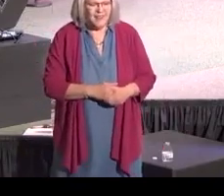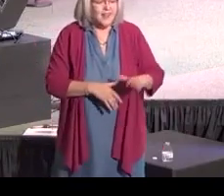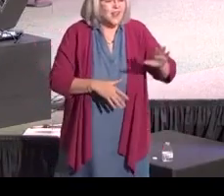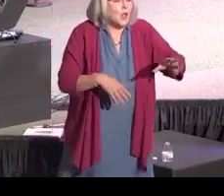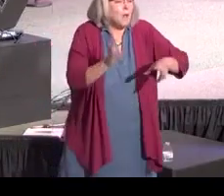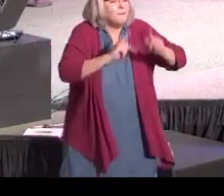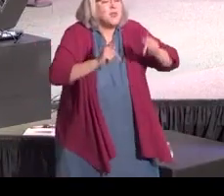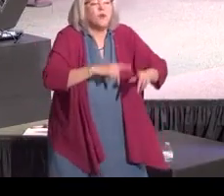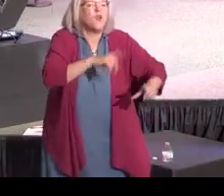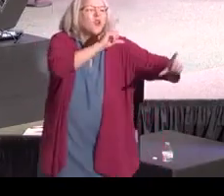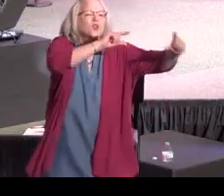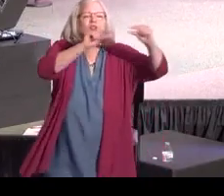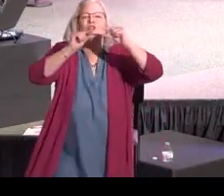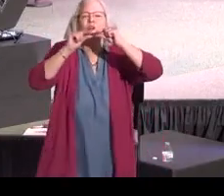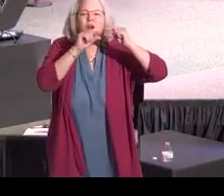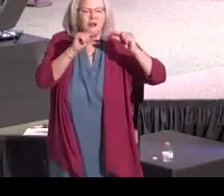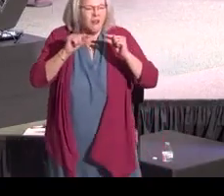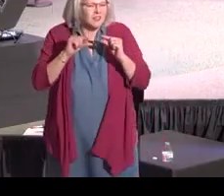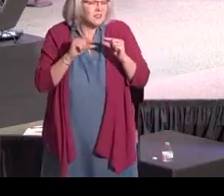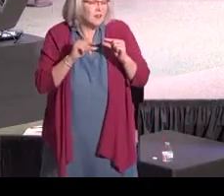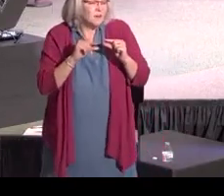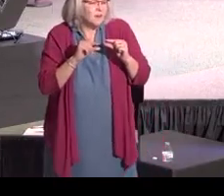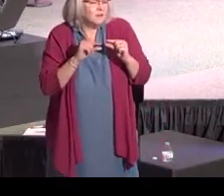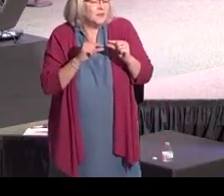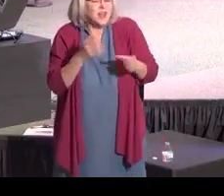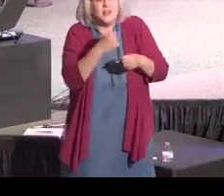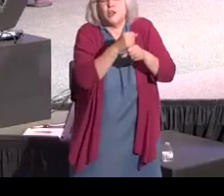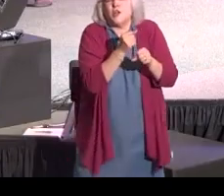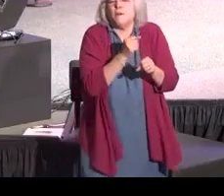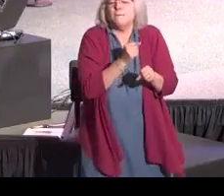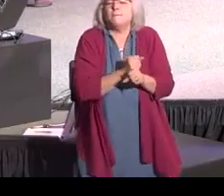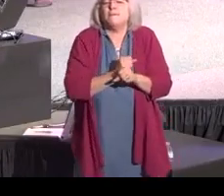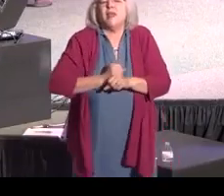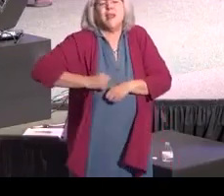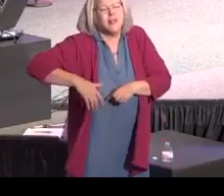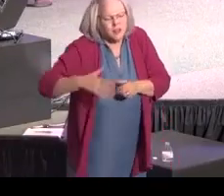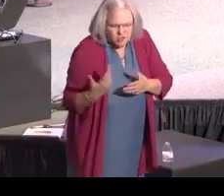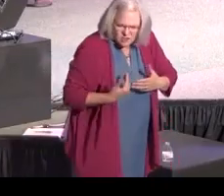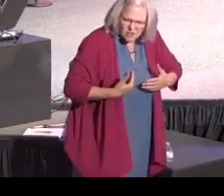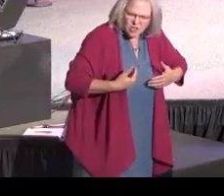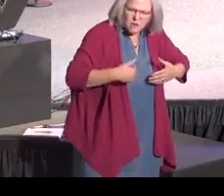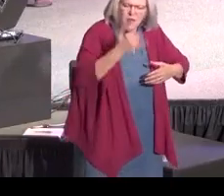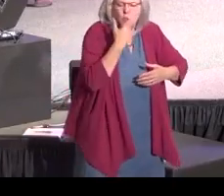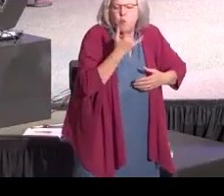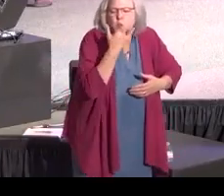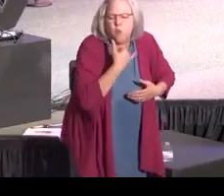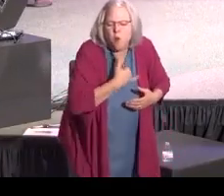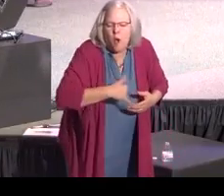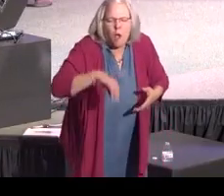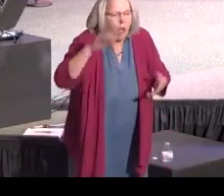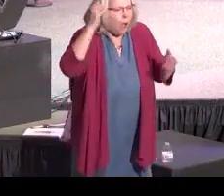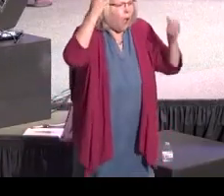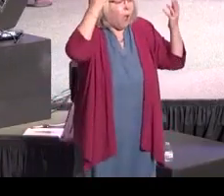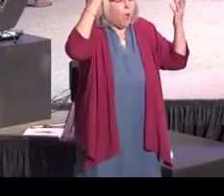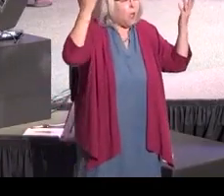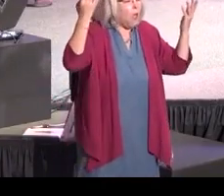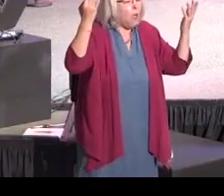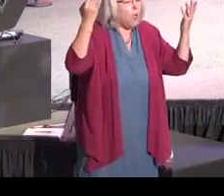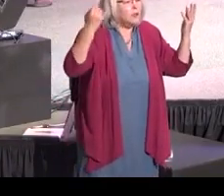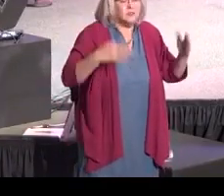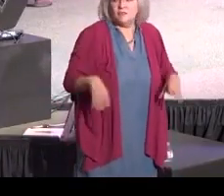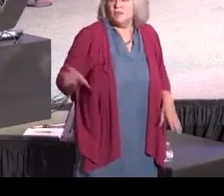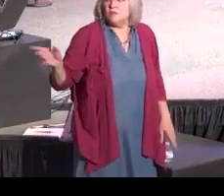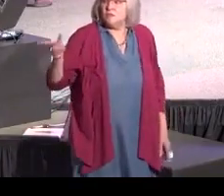People are going to talk. You know, they're going to make assumptions. They're going to jump to conclusions. Did you hear what happened